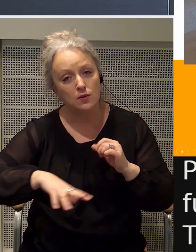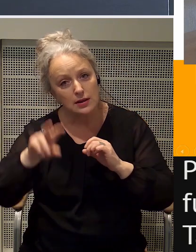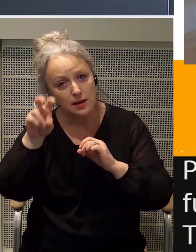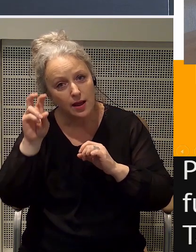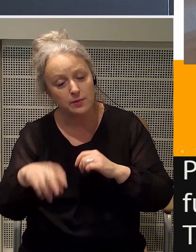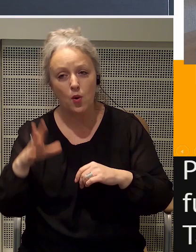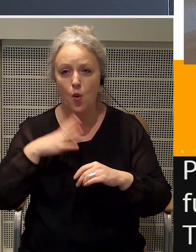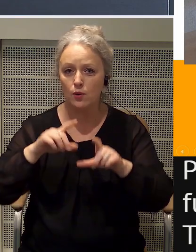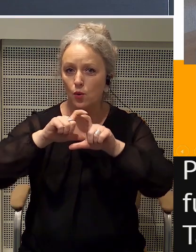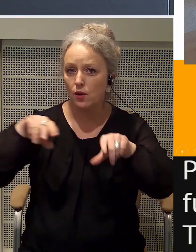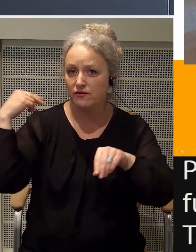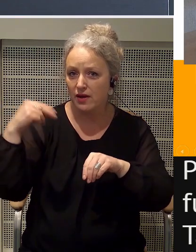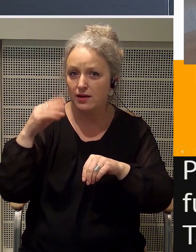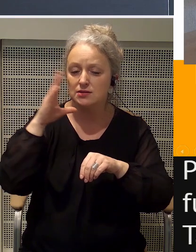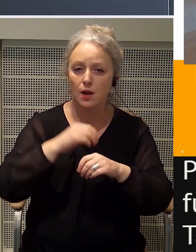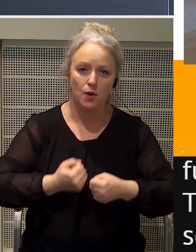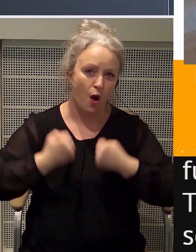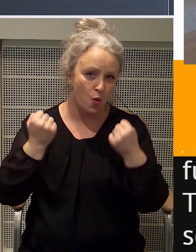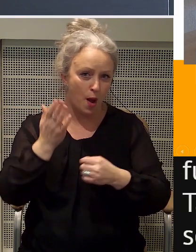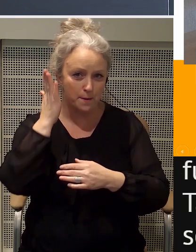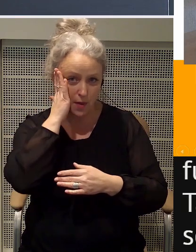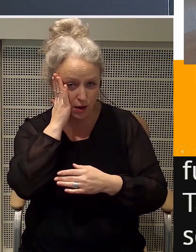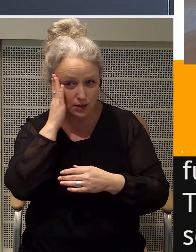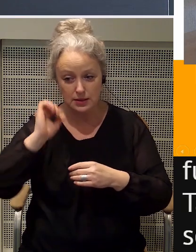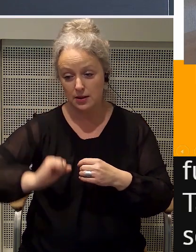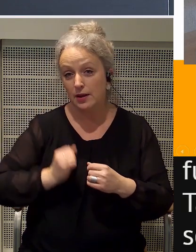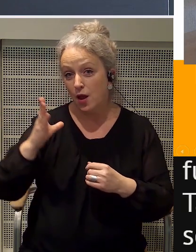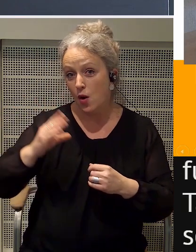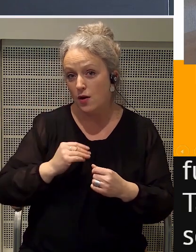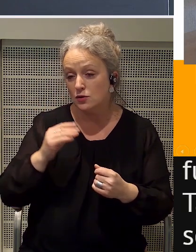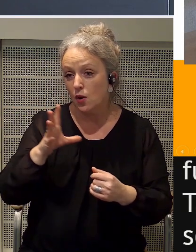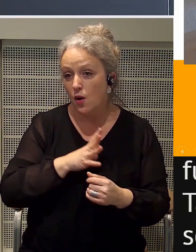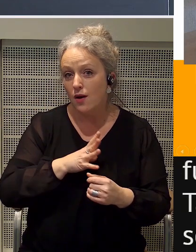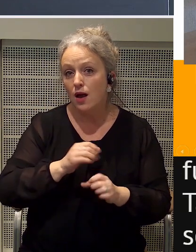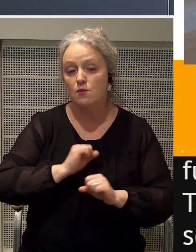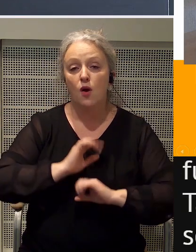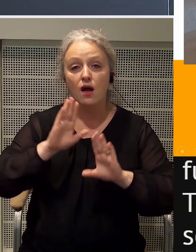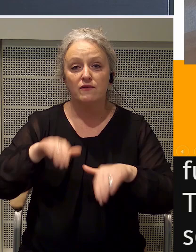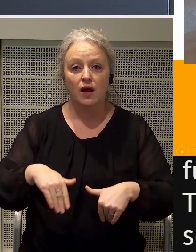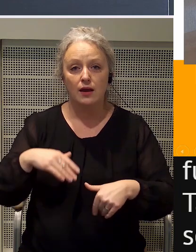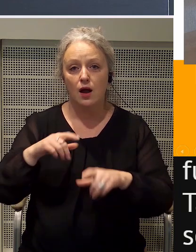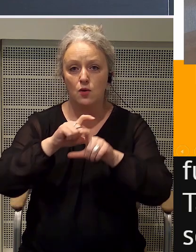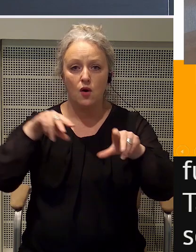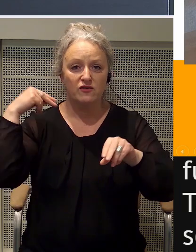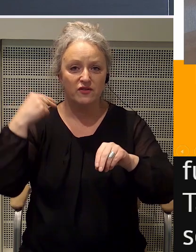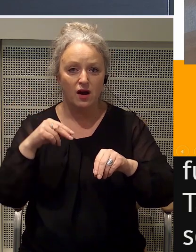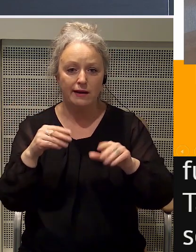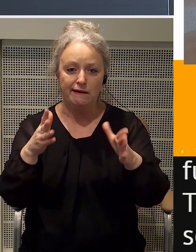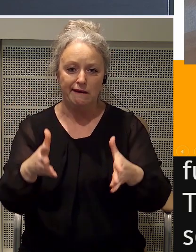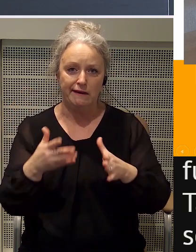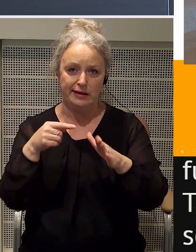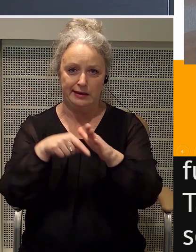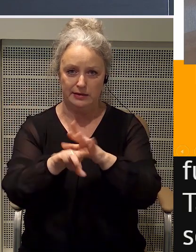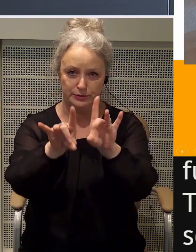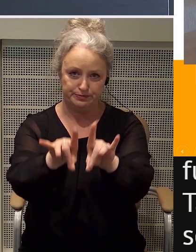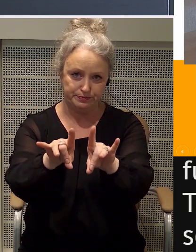in a choir, spending time with her friends, waiting for school holidays to sleep in